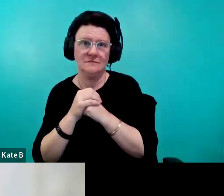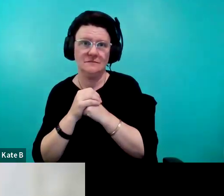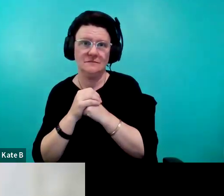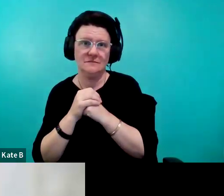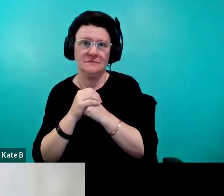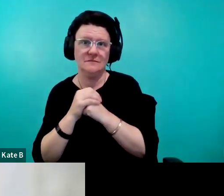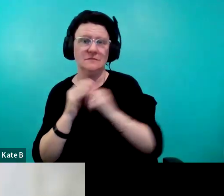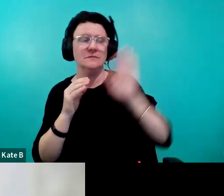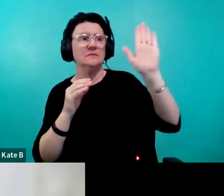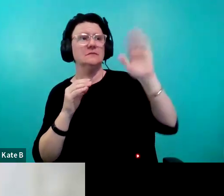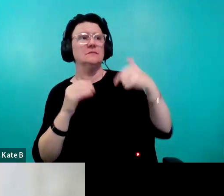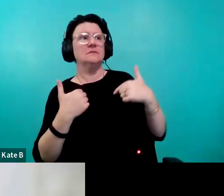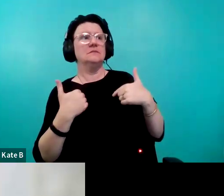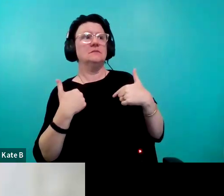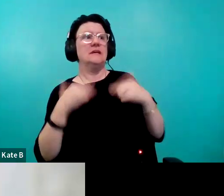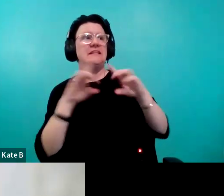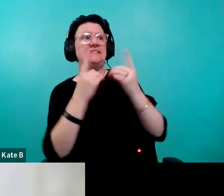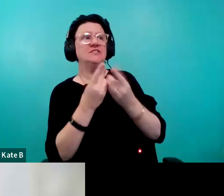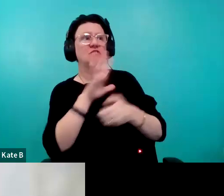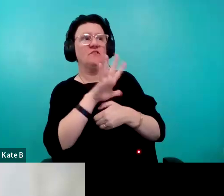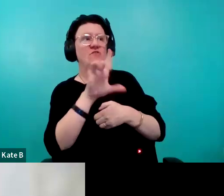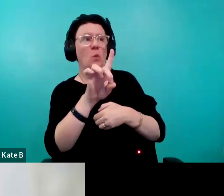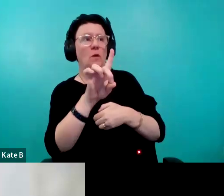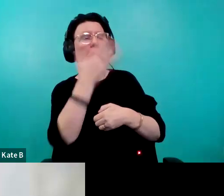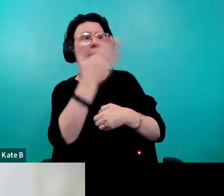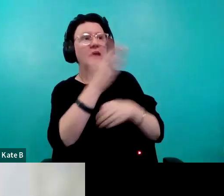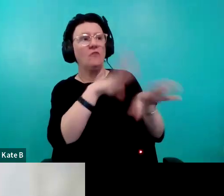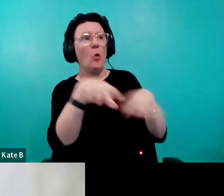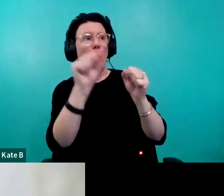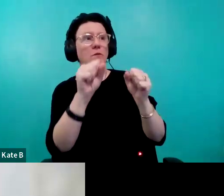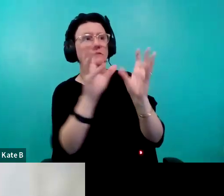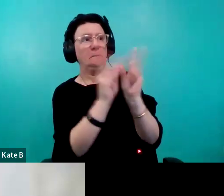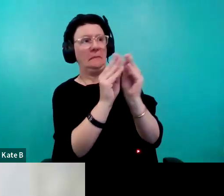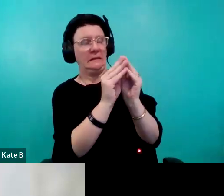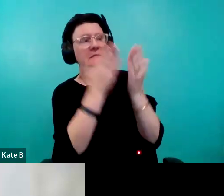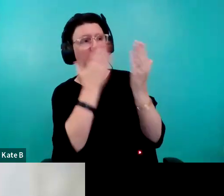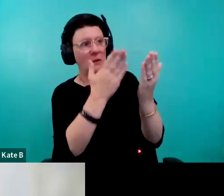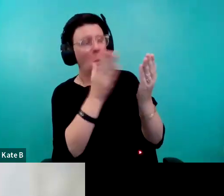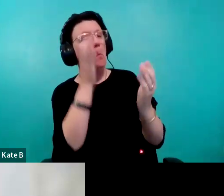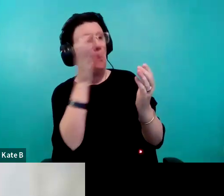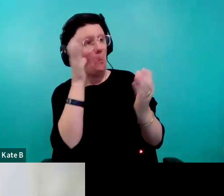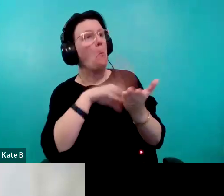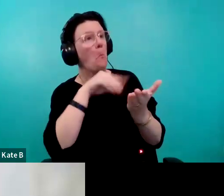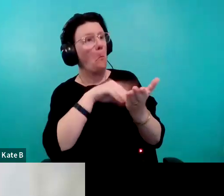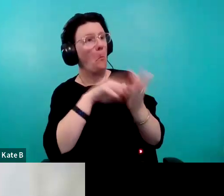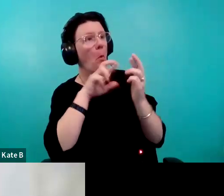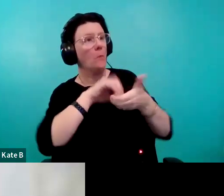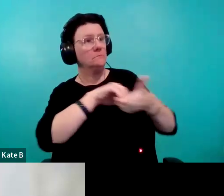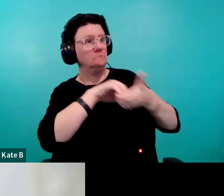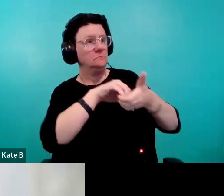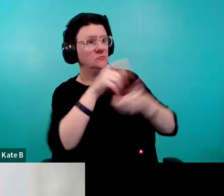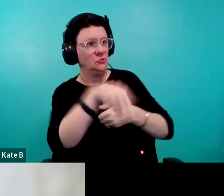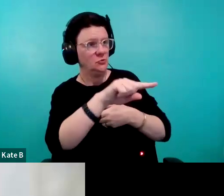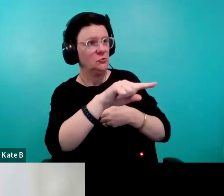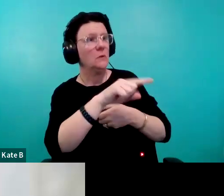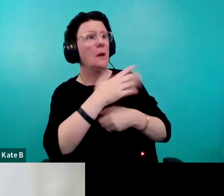Well, this is Brett Burke from District 51. I just appreciate you doing this today. It's been informative and look forward to working more with you all. So I can